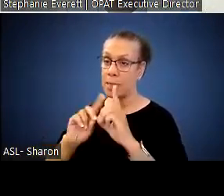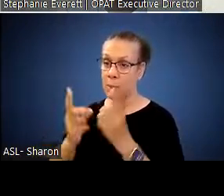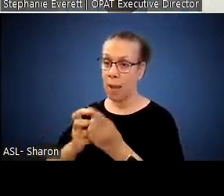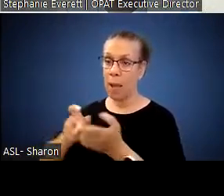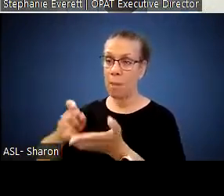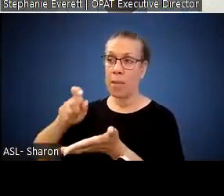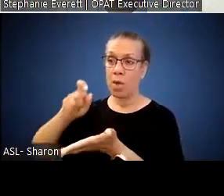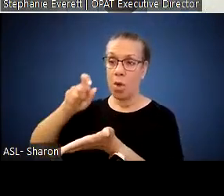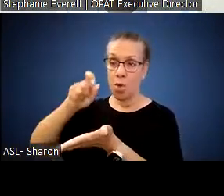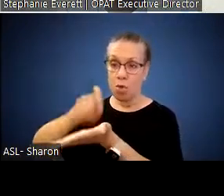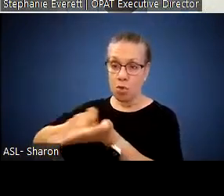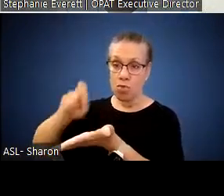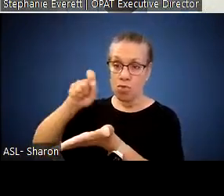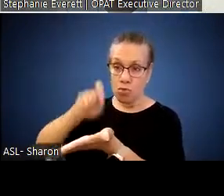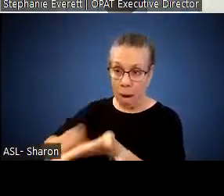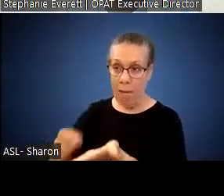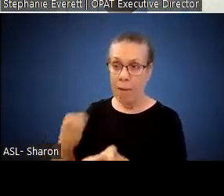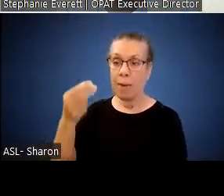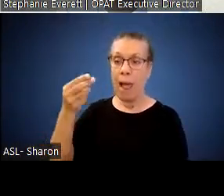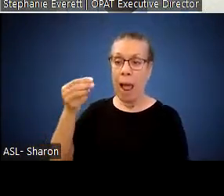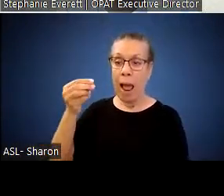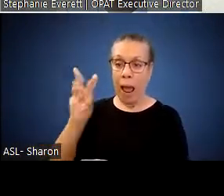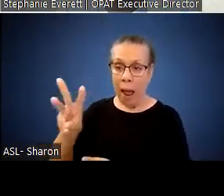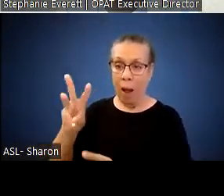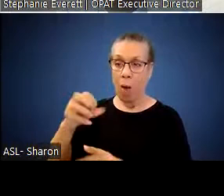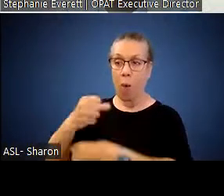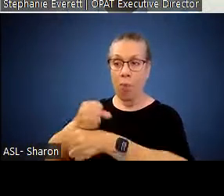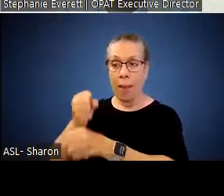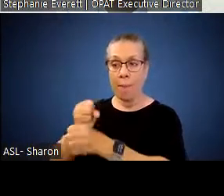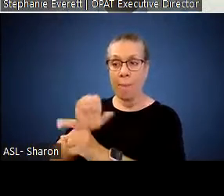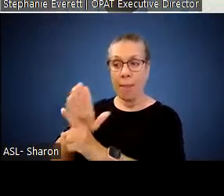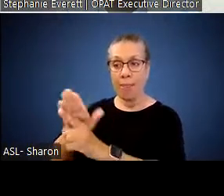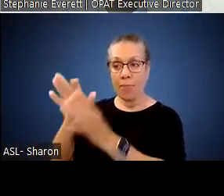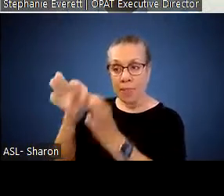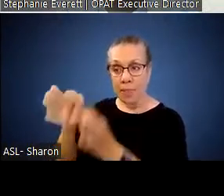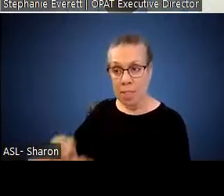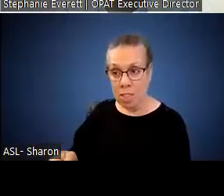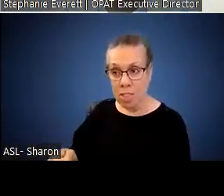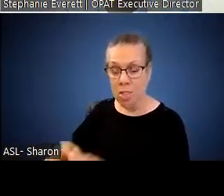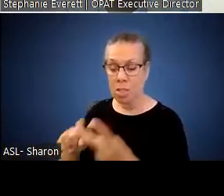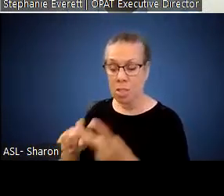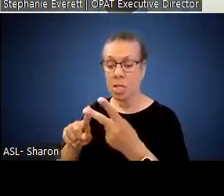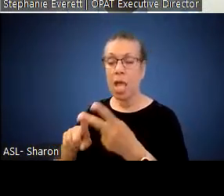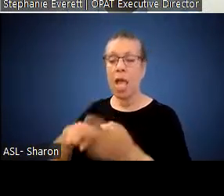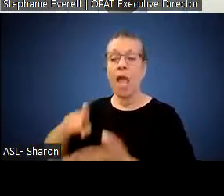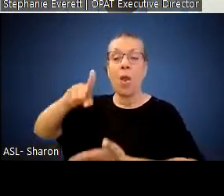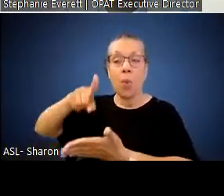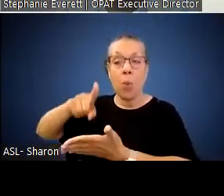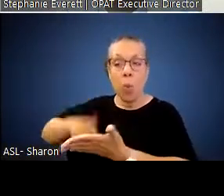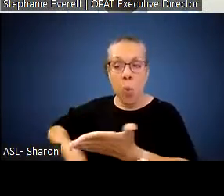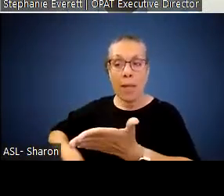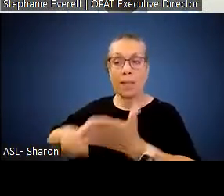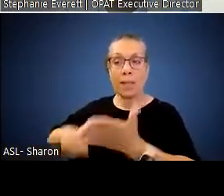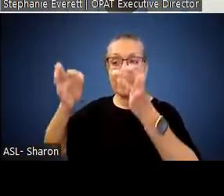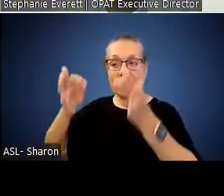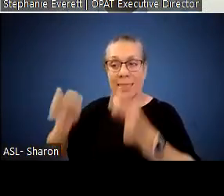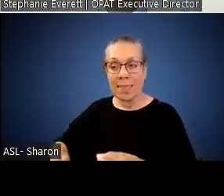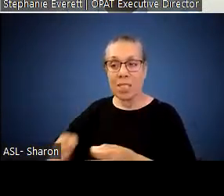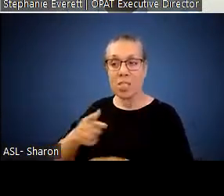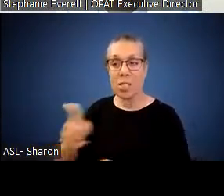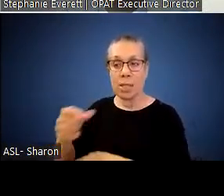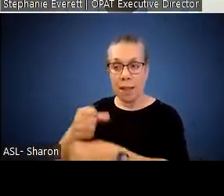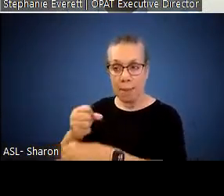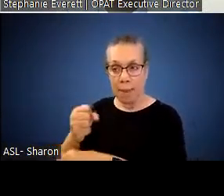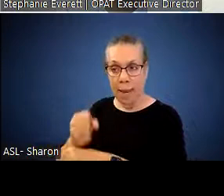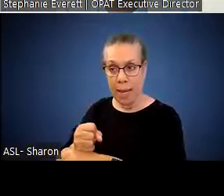writing in how their decisions are reached and what decisions are reached, and as well what